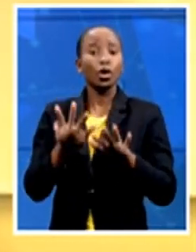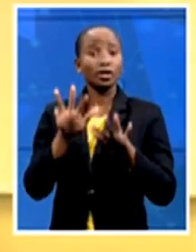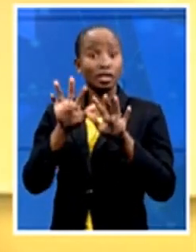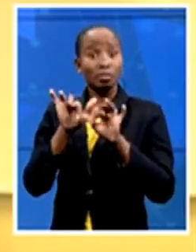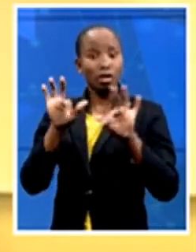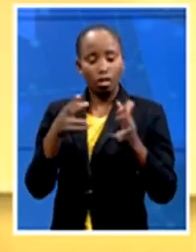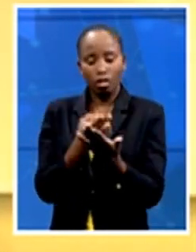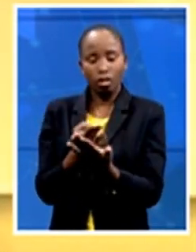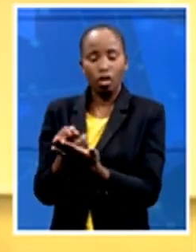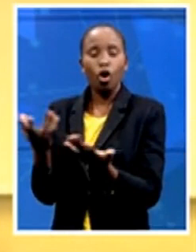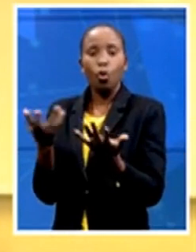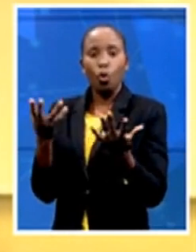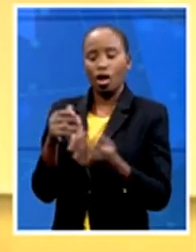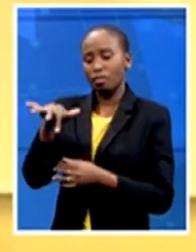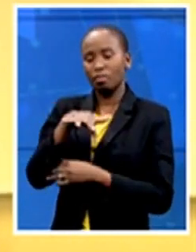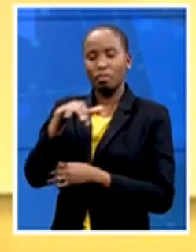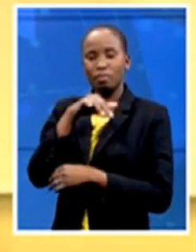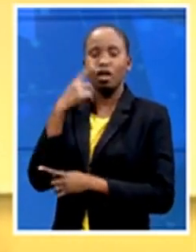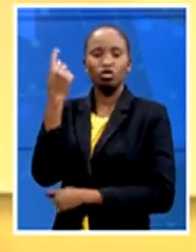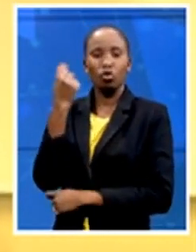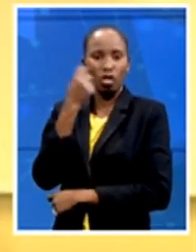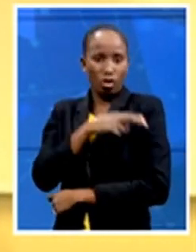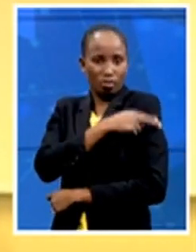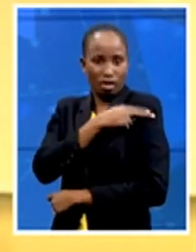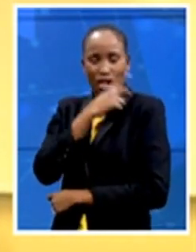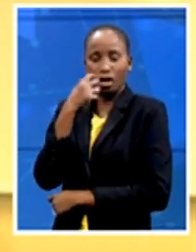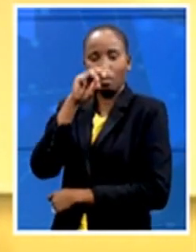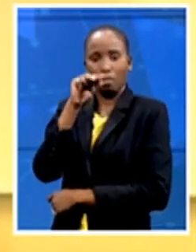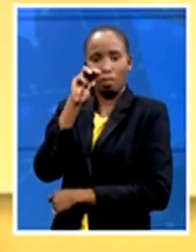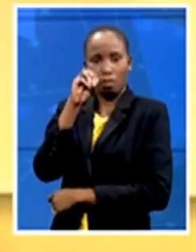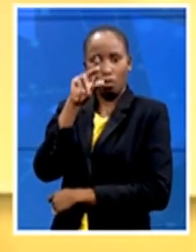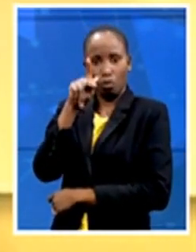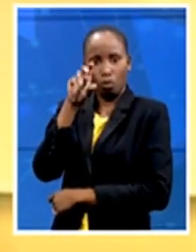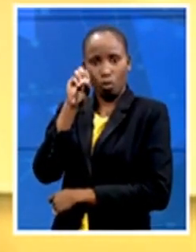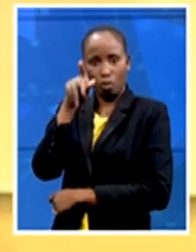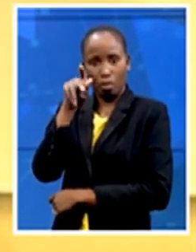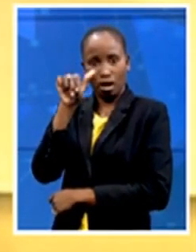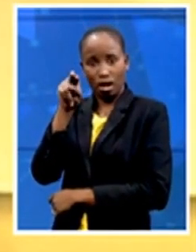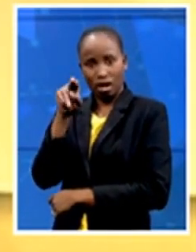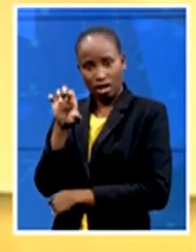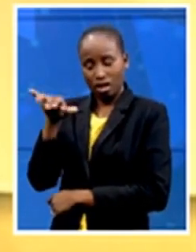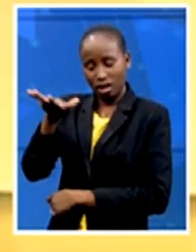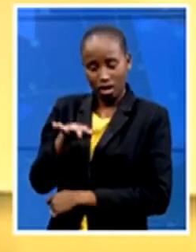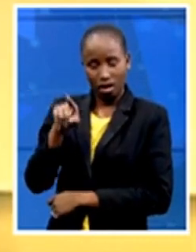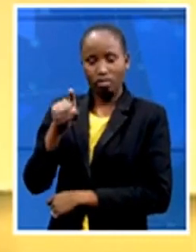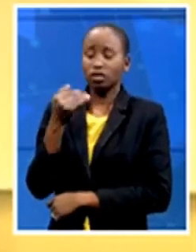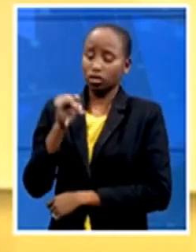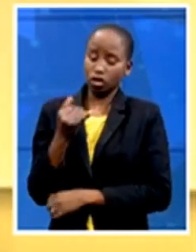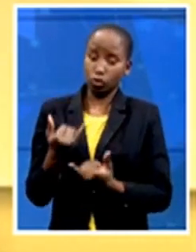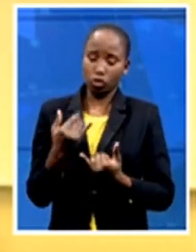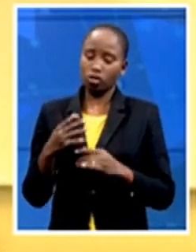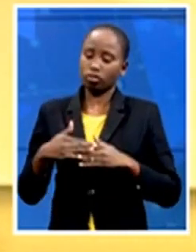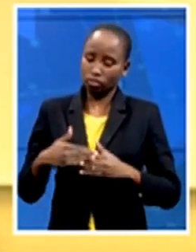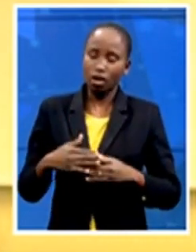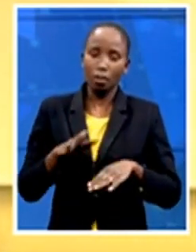hospital. And we've been continuing again on the 6th. Even today, we're still continuing. Tomorrow we'll be in Chilizini. The ENT